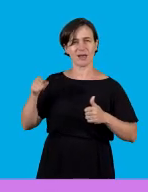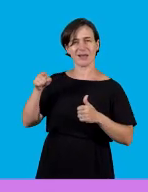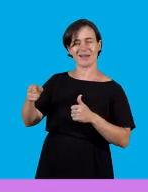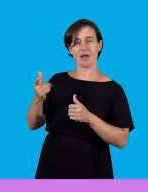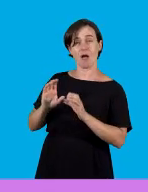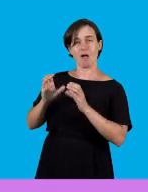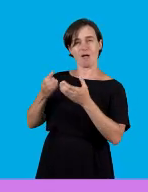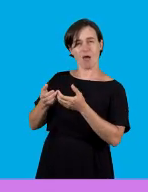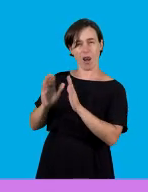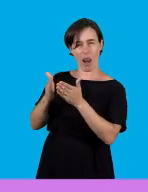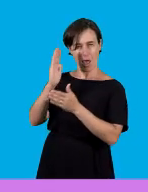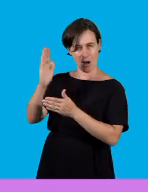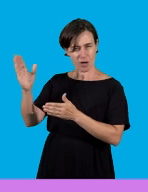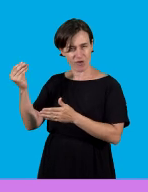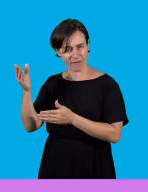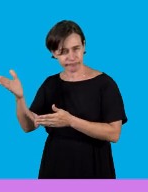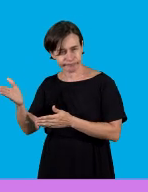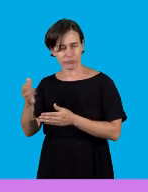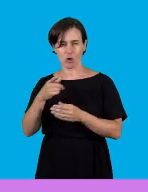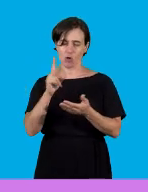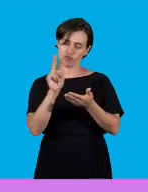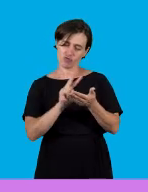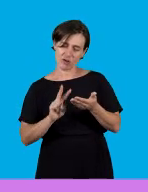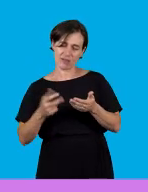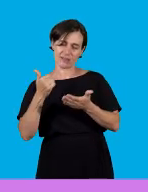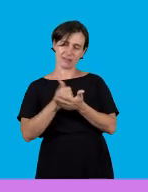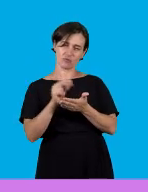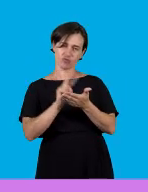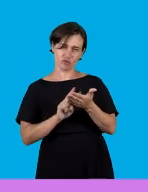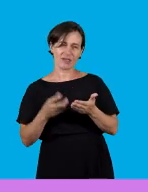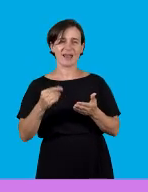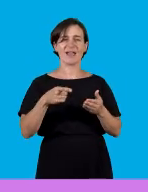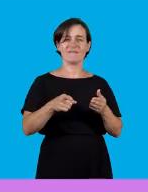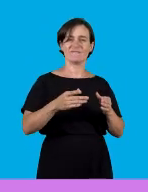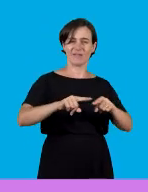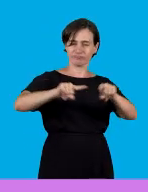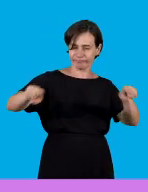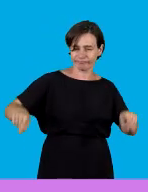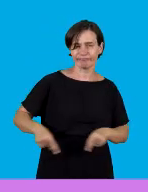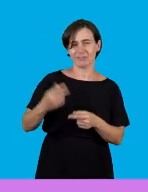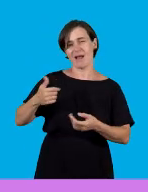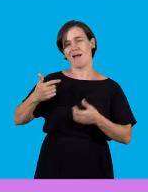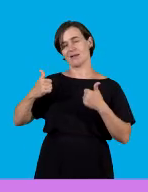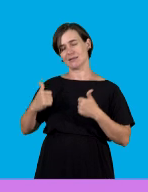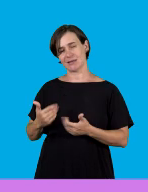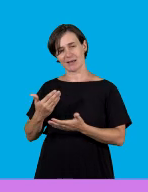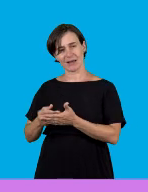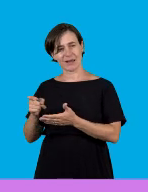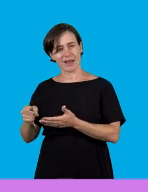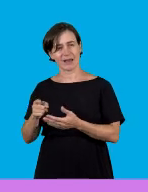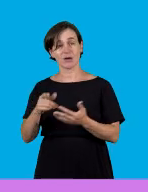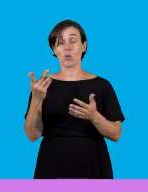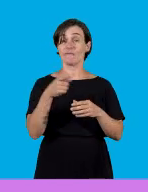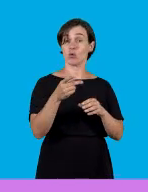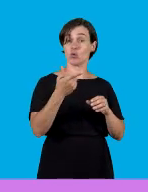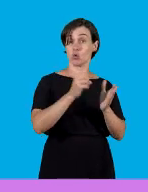reading area there which has a rack and a beanbag bag and a couch. We've got where students can store their